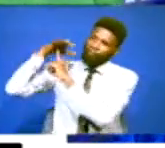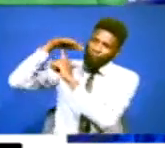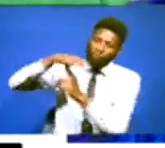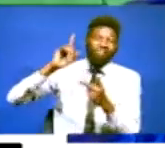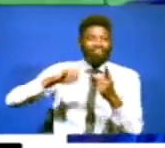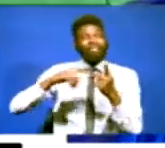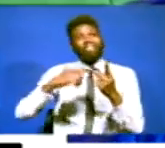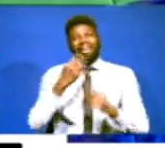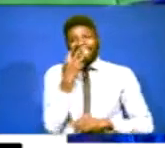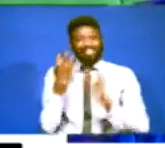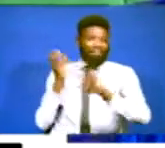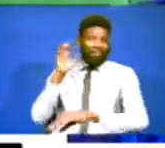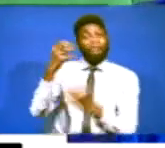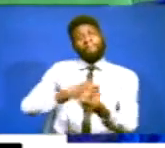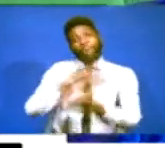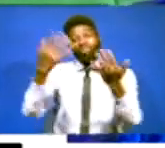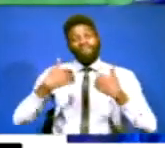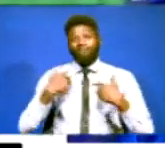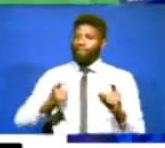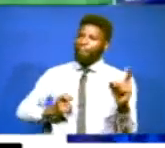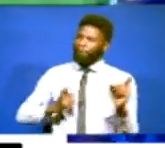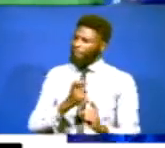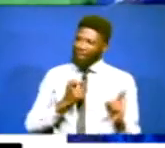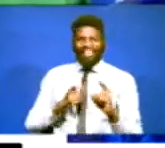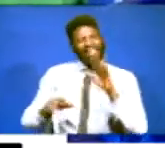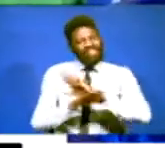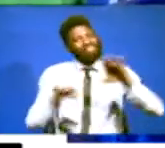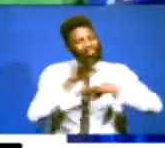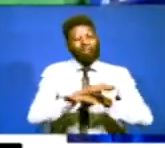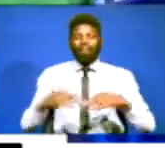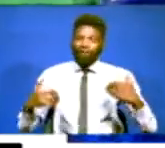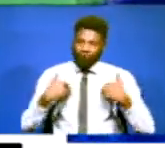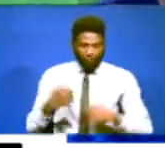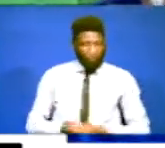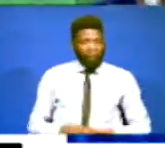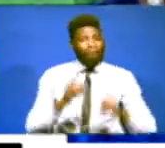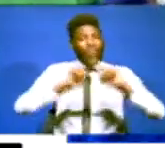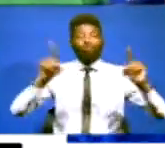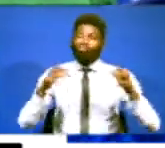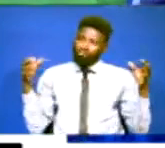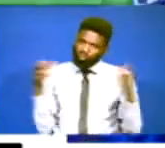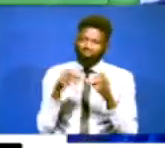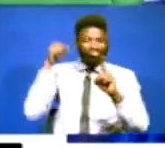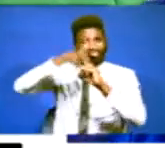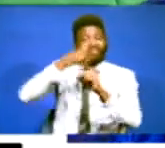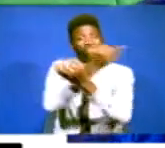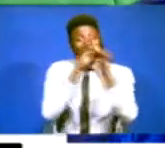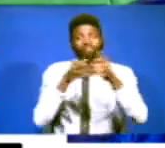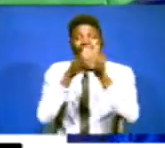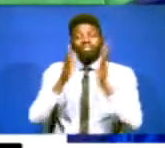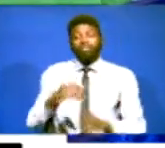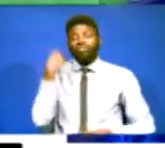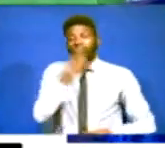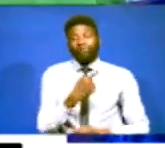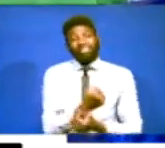grenades, they had guns, they had everything. But the freedom fighters led by Dedan Kimathi Washuri had